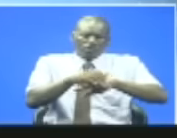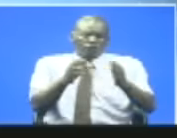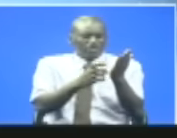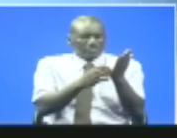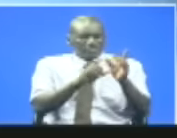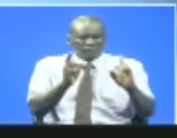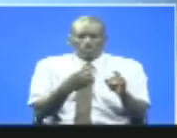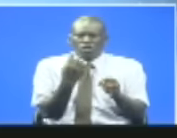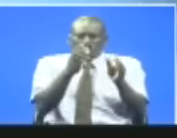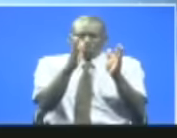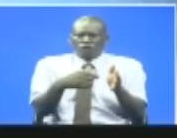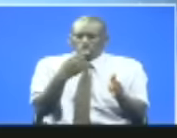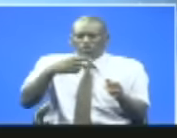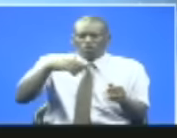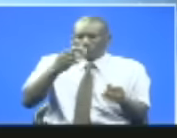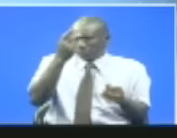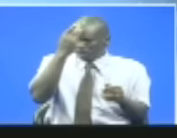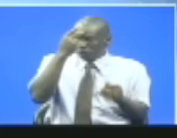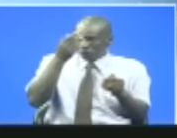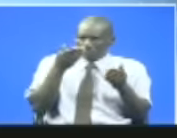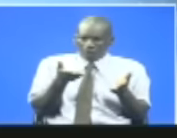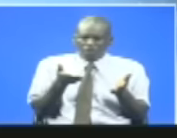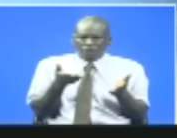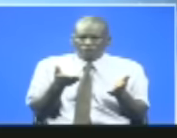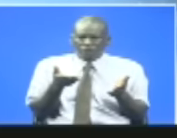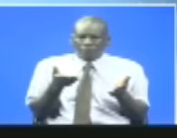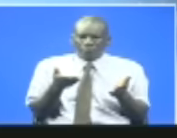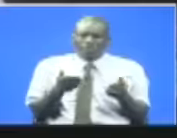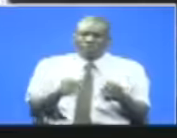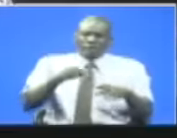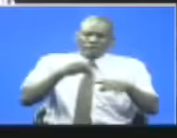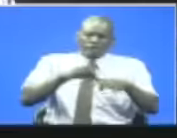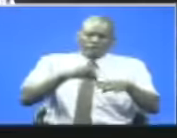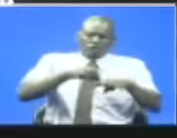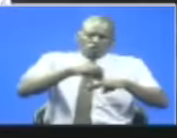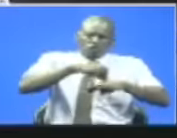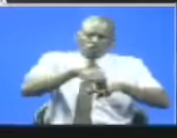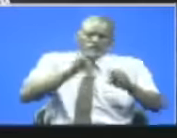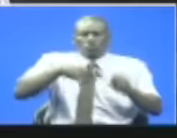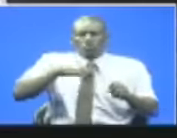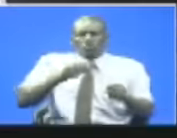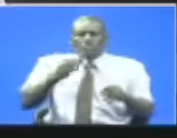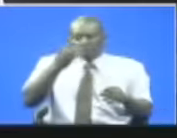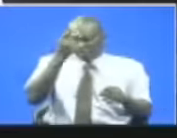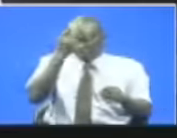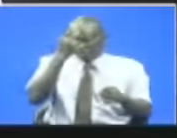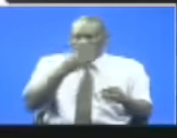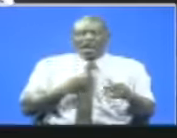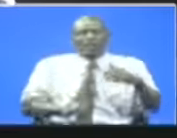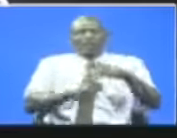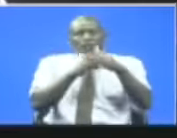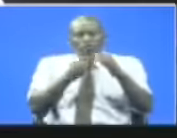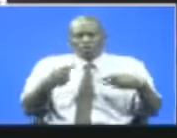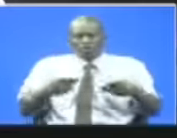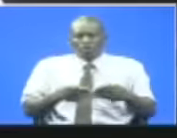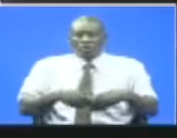The only person who can beat Kidero right in the morning is Mike Mbuvi Sonko. Why? He has a following. You